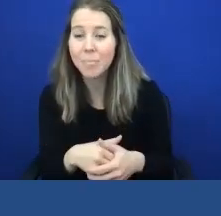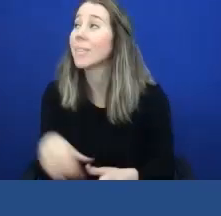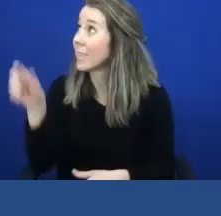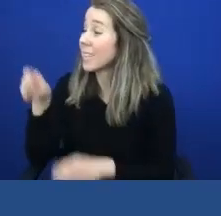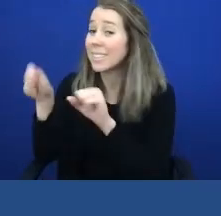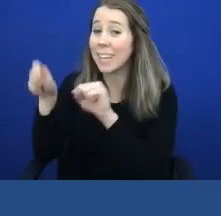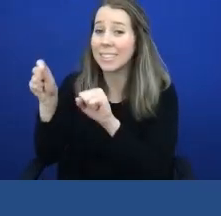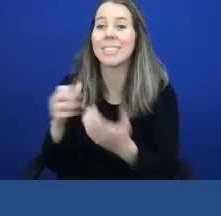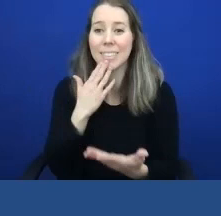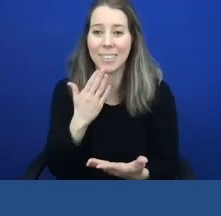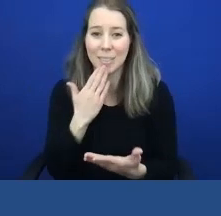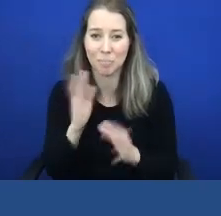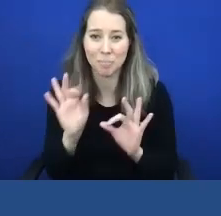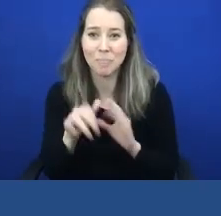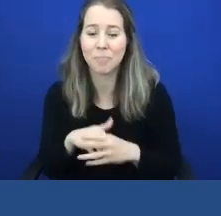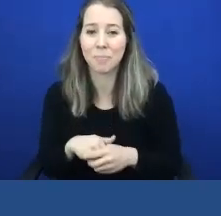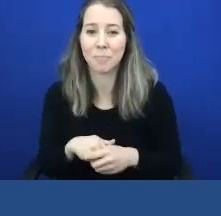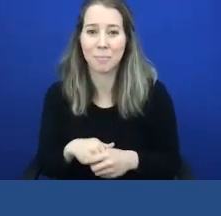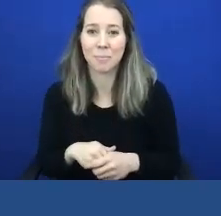Yes, thank you.